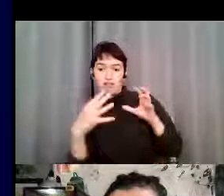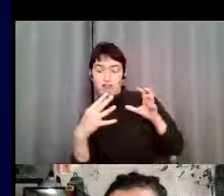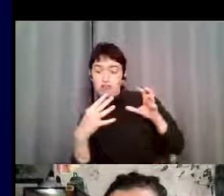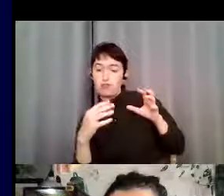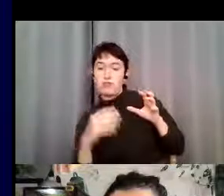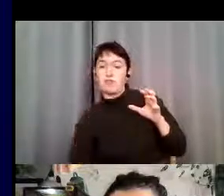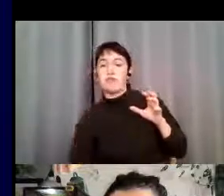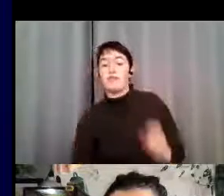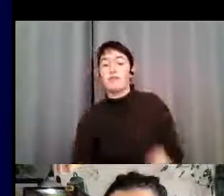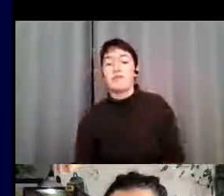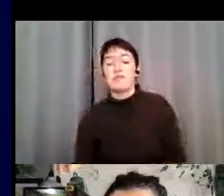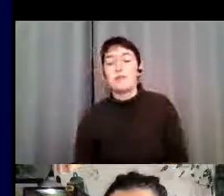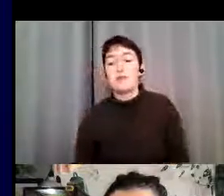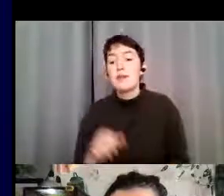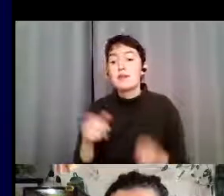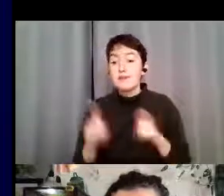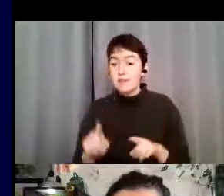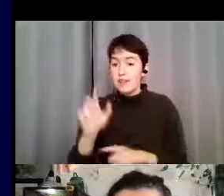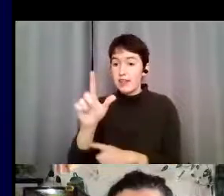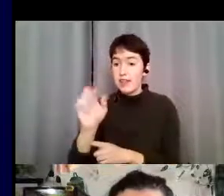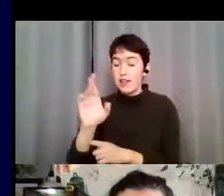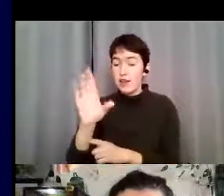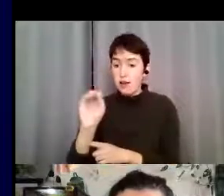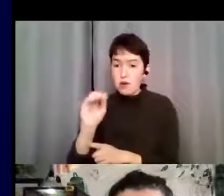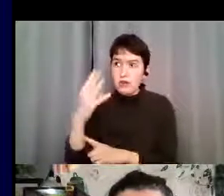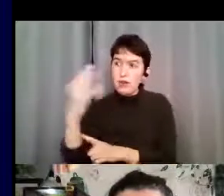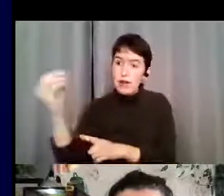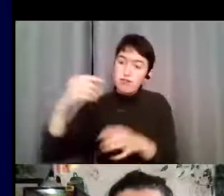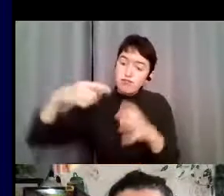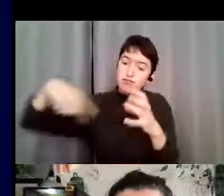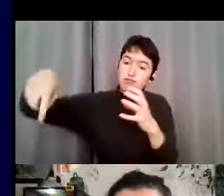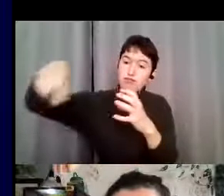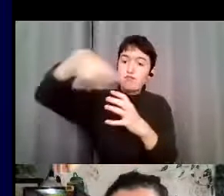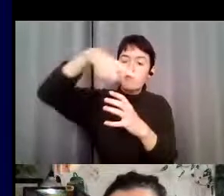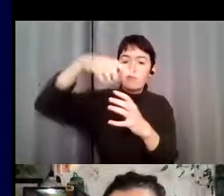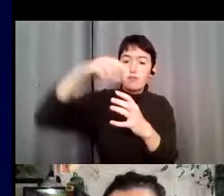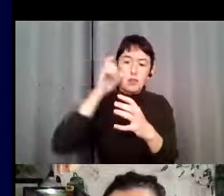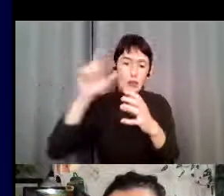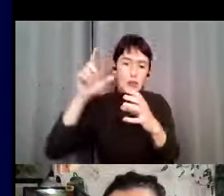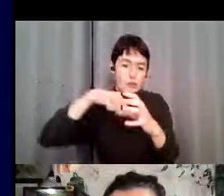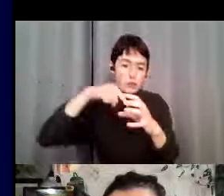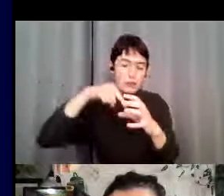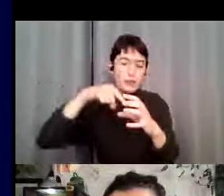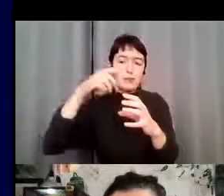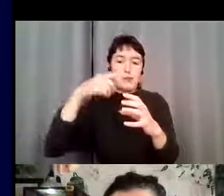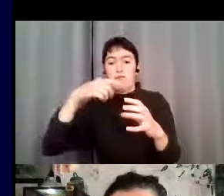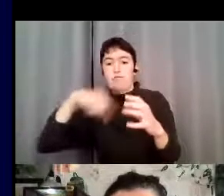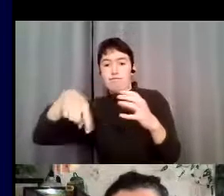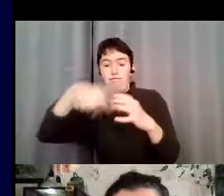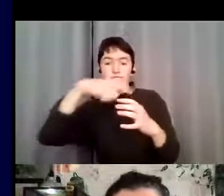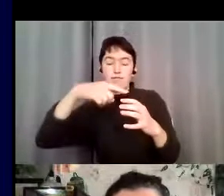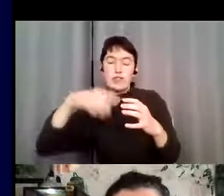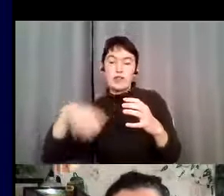when LRO is out there above the moon, some parts of the moon are lit up by sunlight. So the sun is our closest